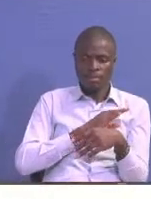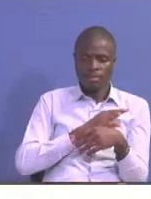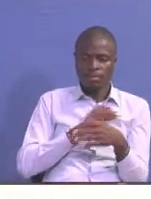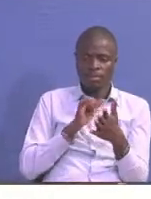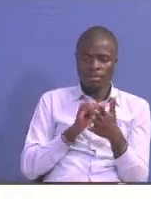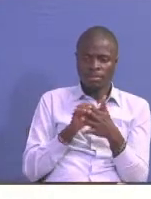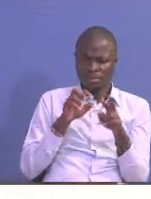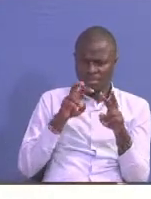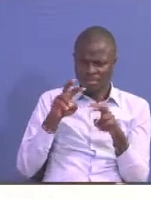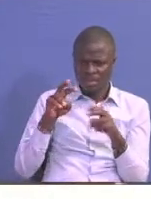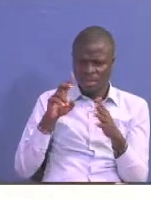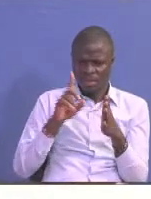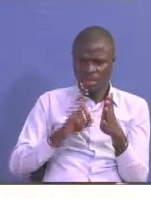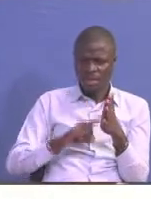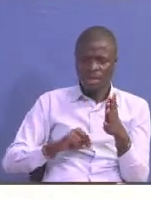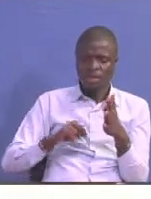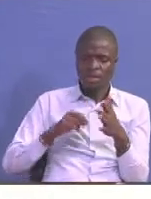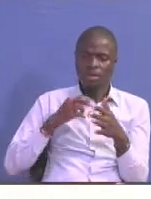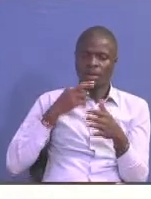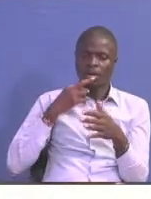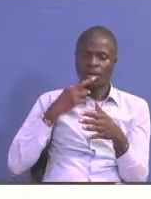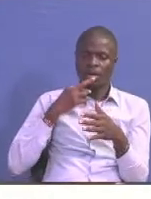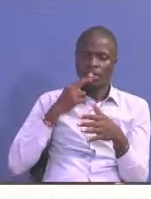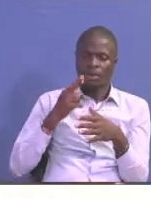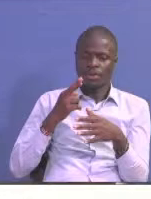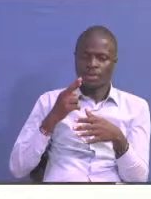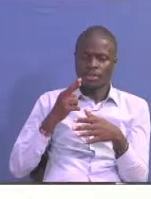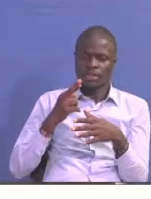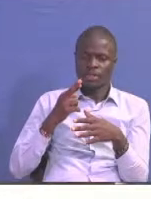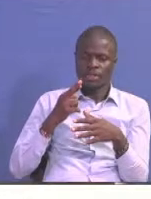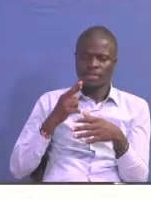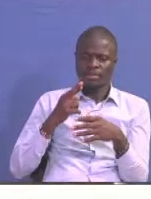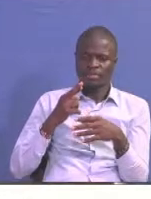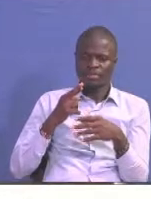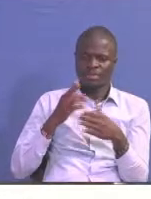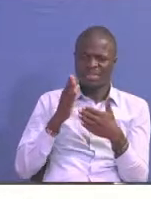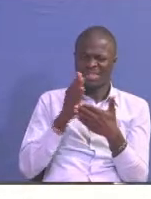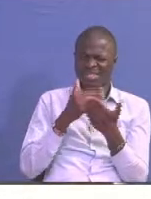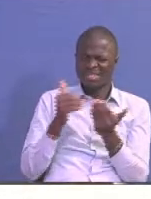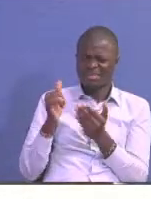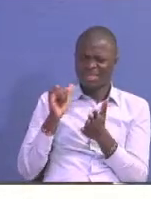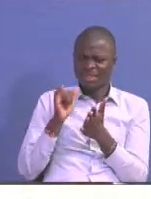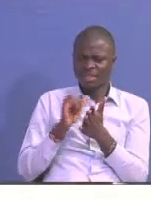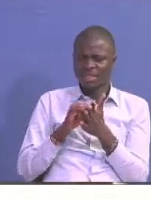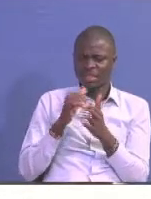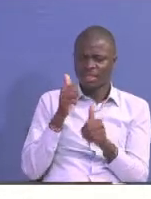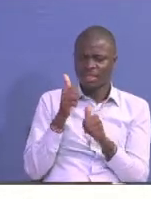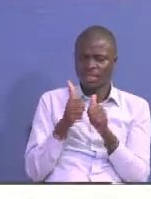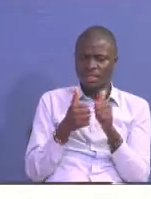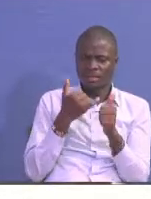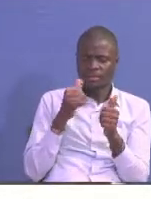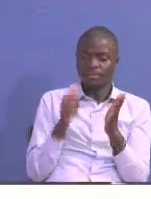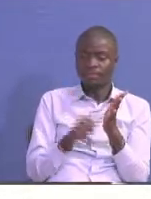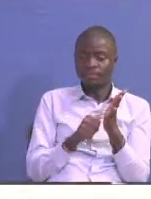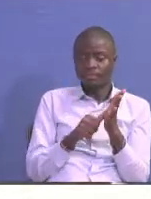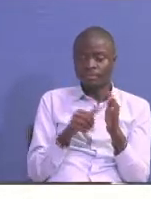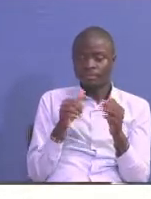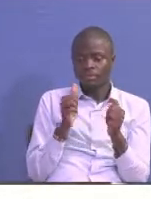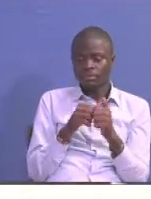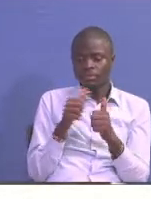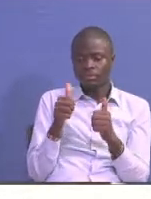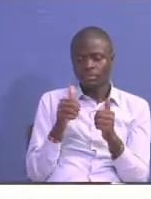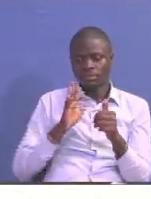doing. So how are we as scholars going to innovate something which is going to be challenged with other